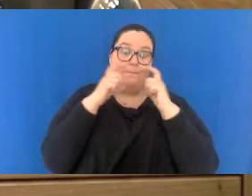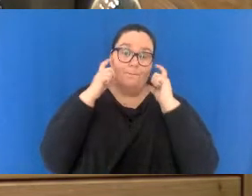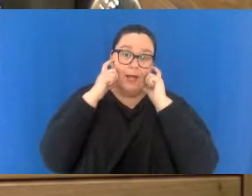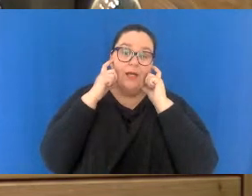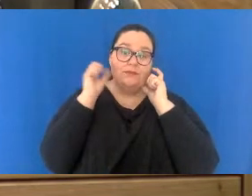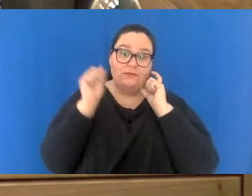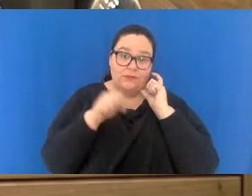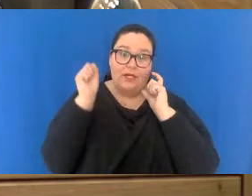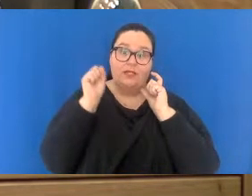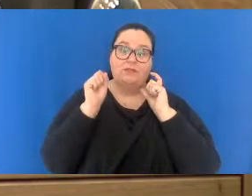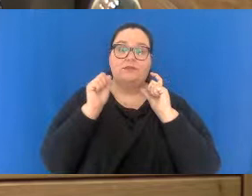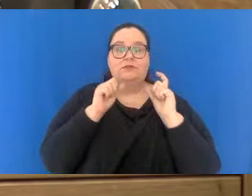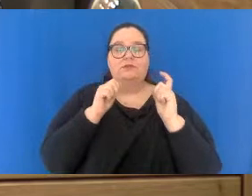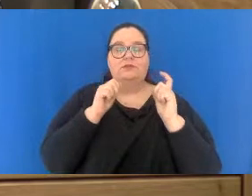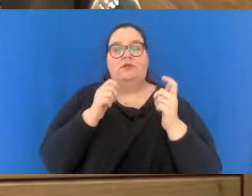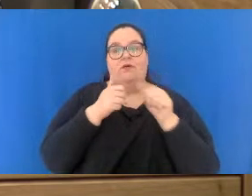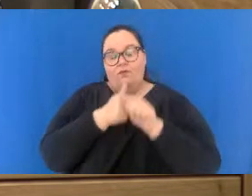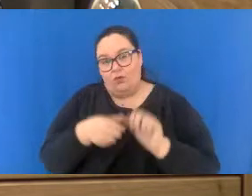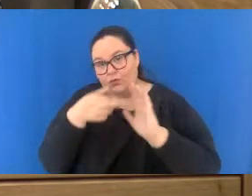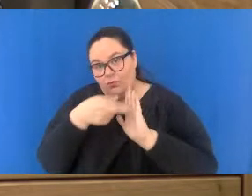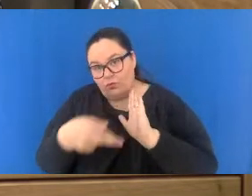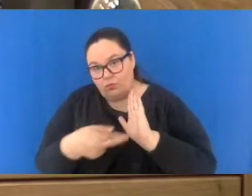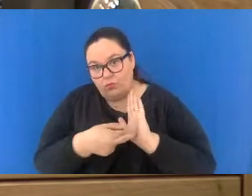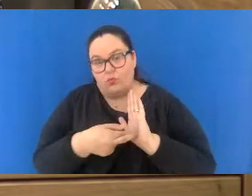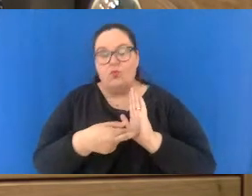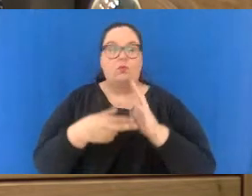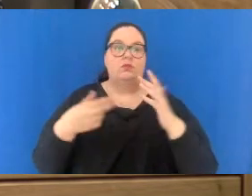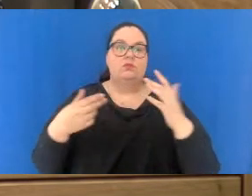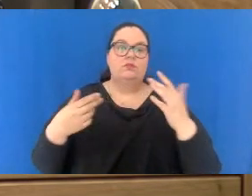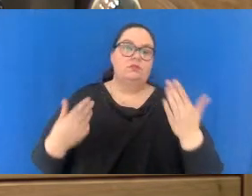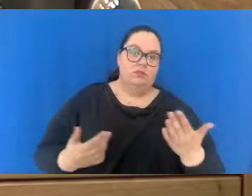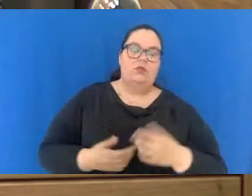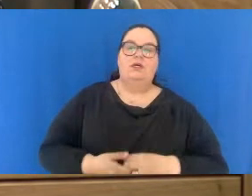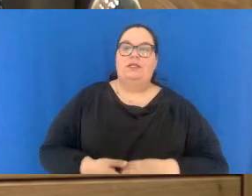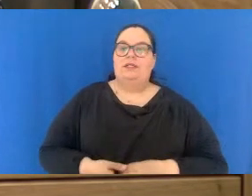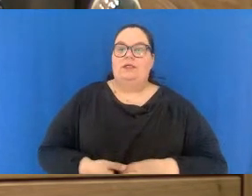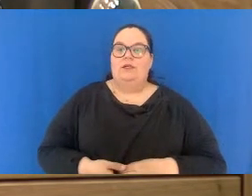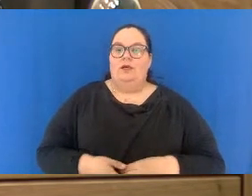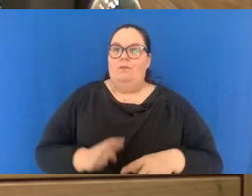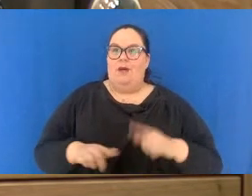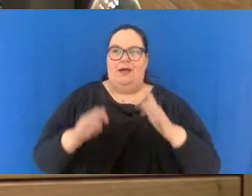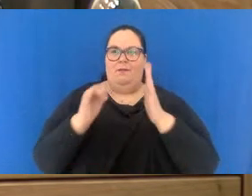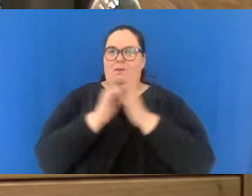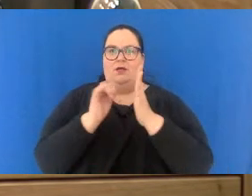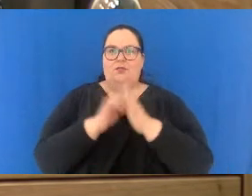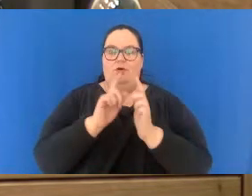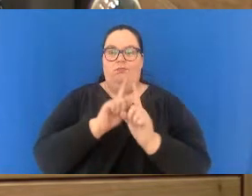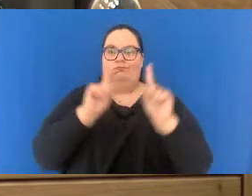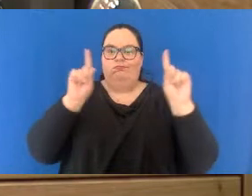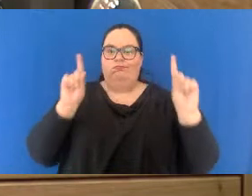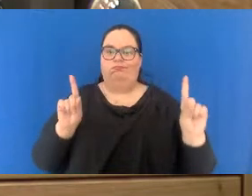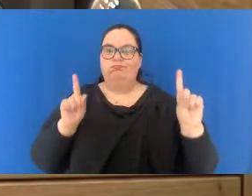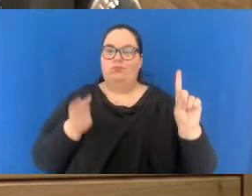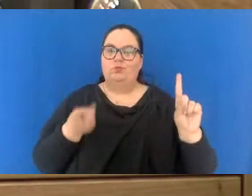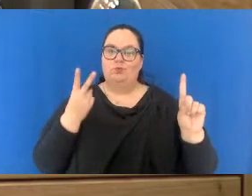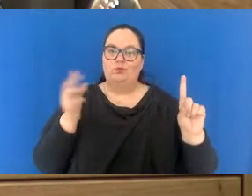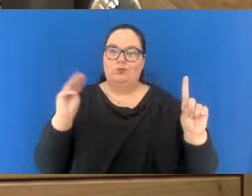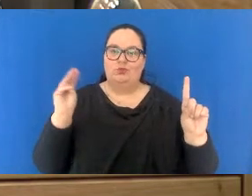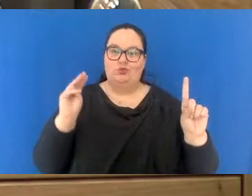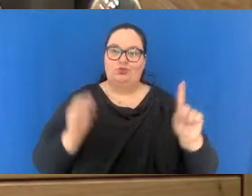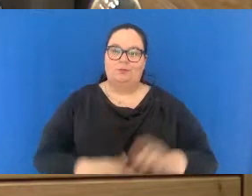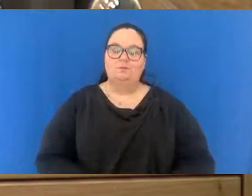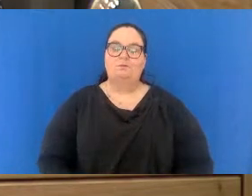and they'll be certainly following as much protocol as they can, it will be pretty much impossible to maintain